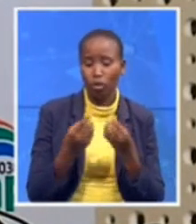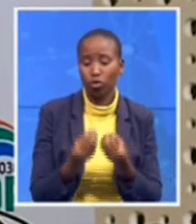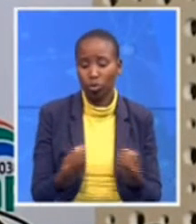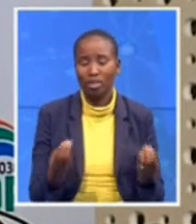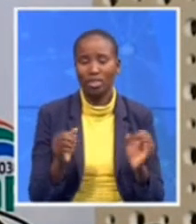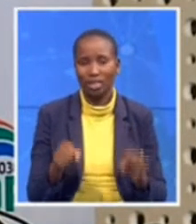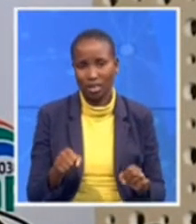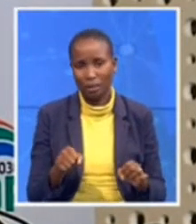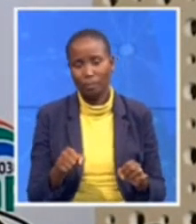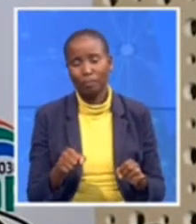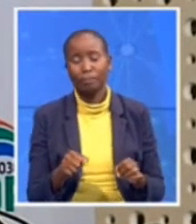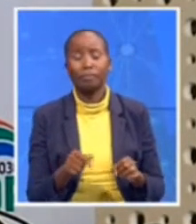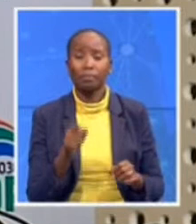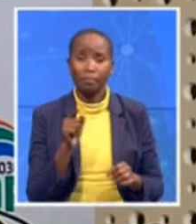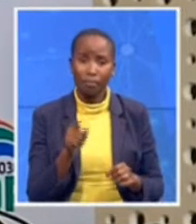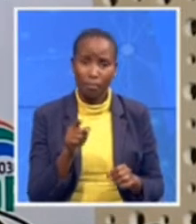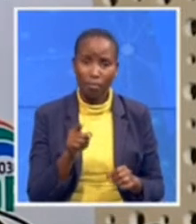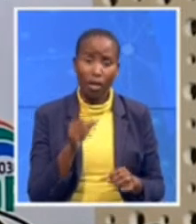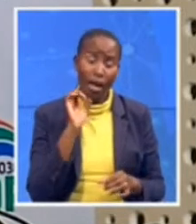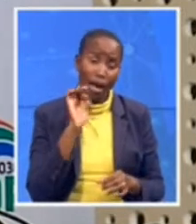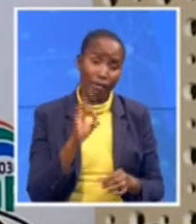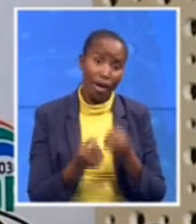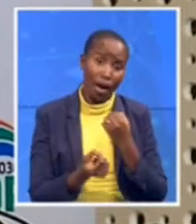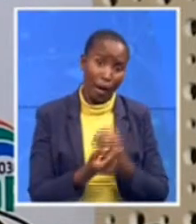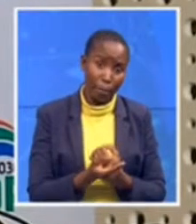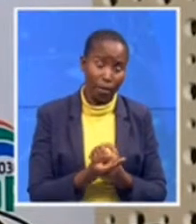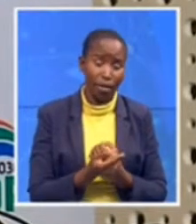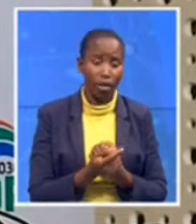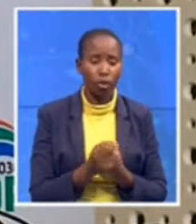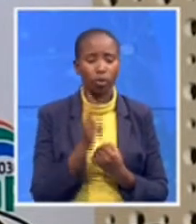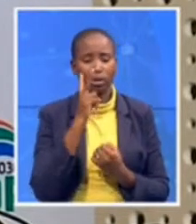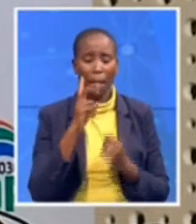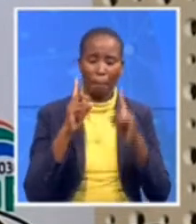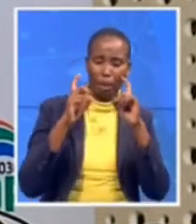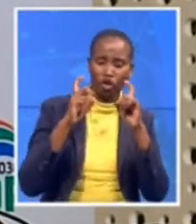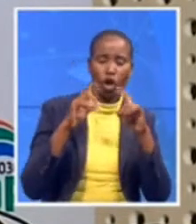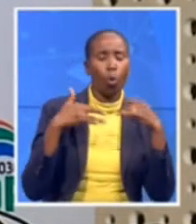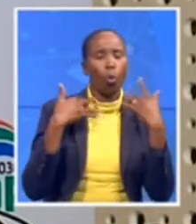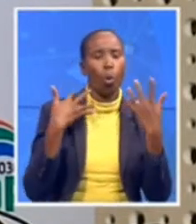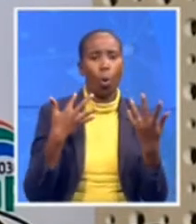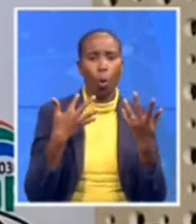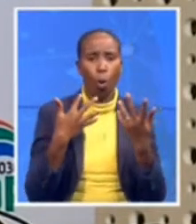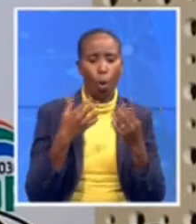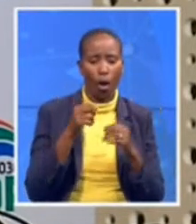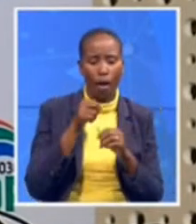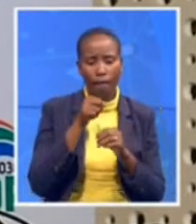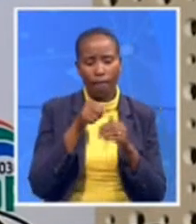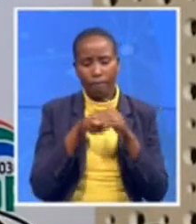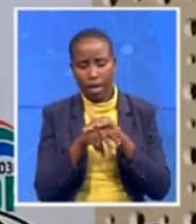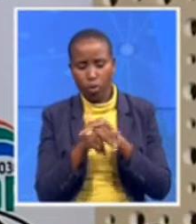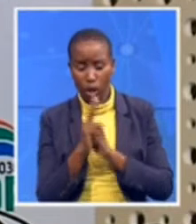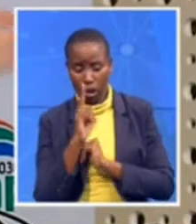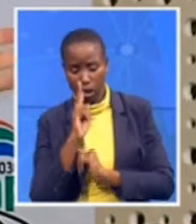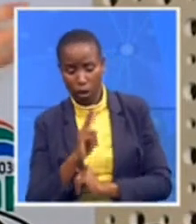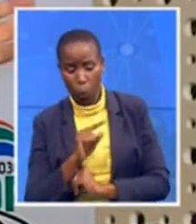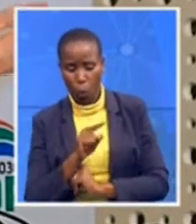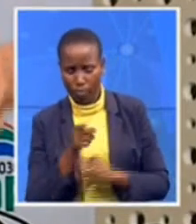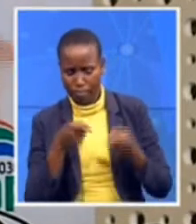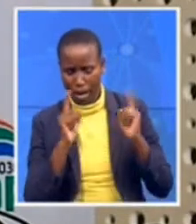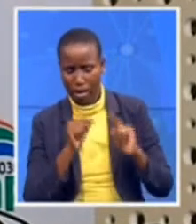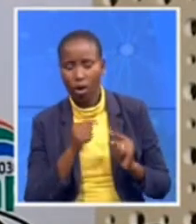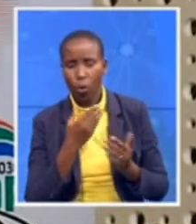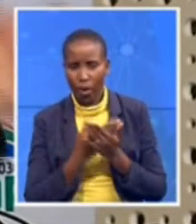where those pictures, films appear, then you may lodge a complaint with the Film and Publication Board. Outside of